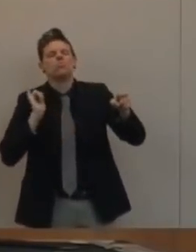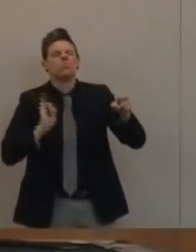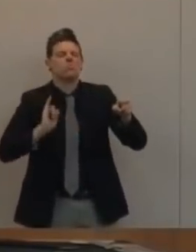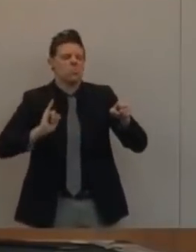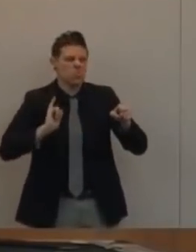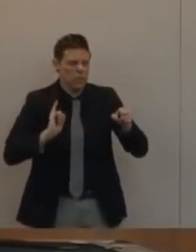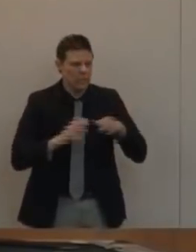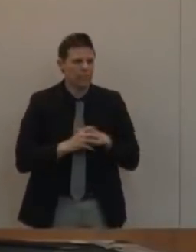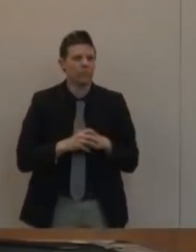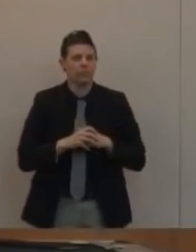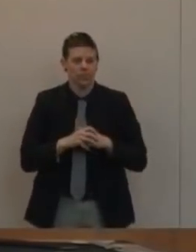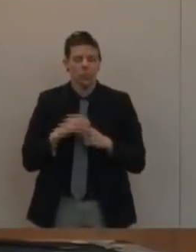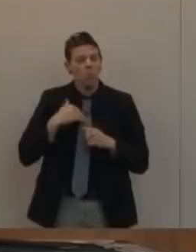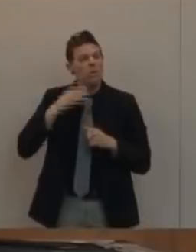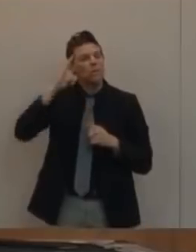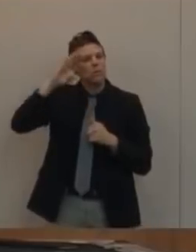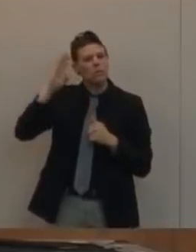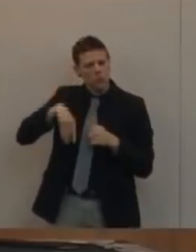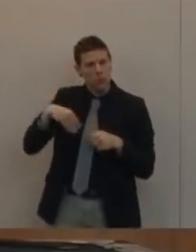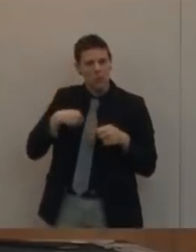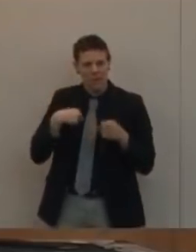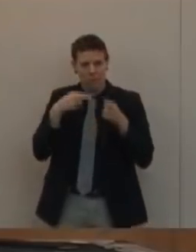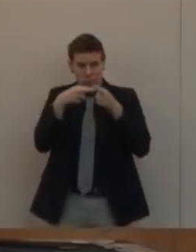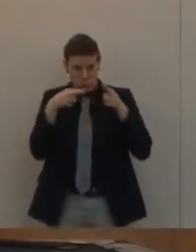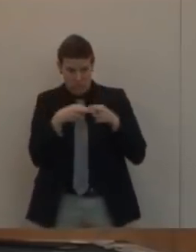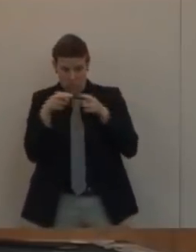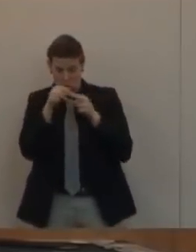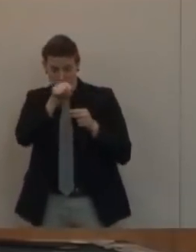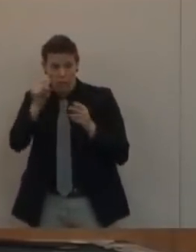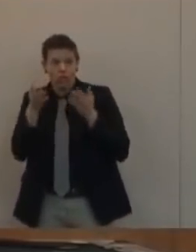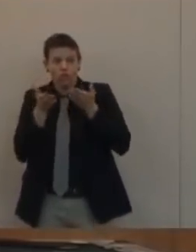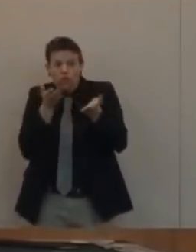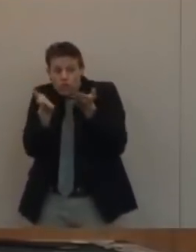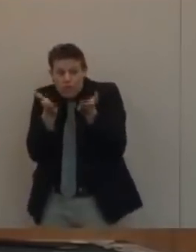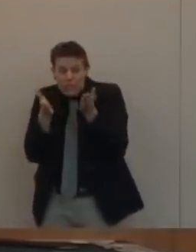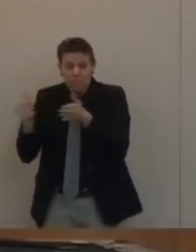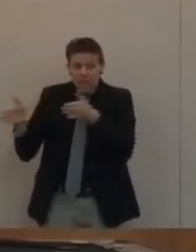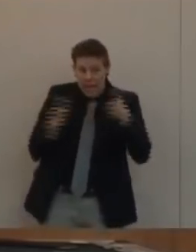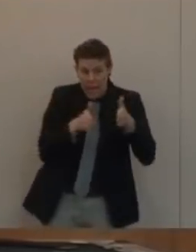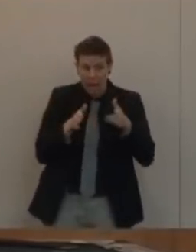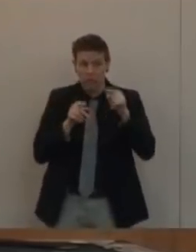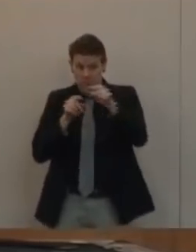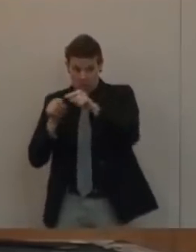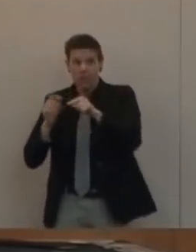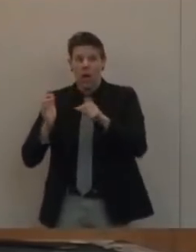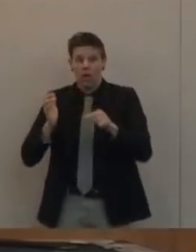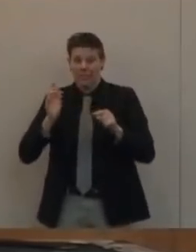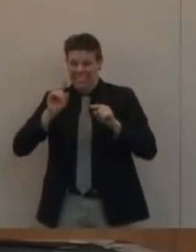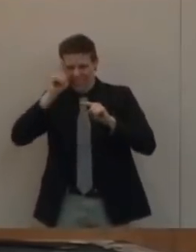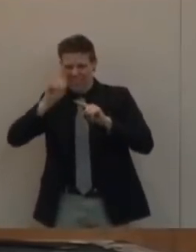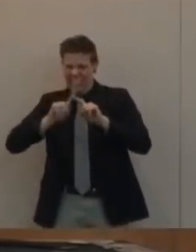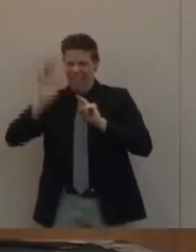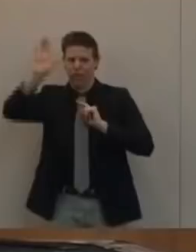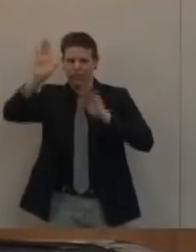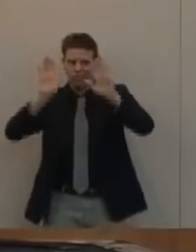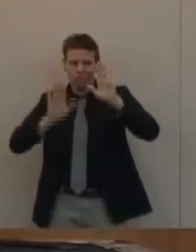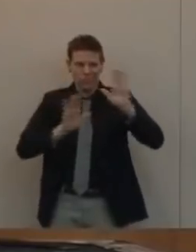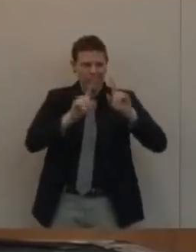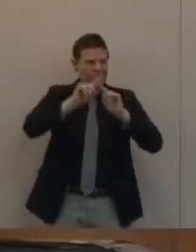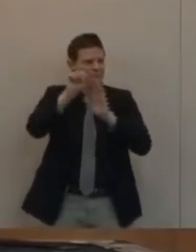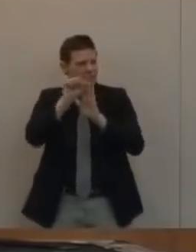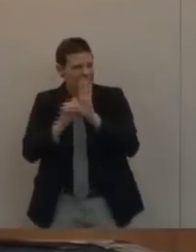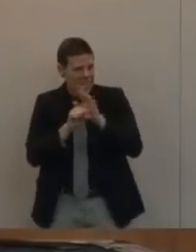regional service plan, that we can offset the differences we have between states in terms of